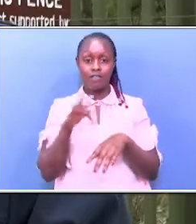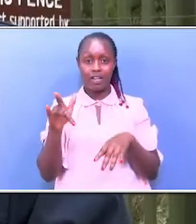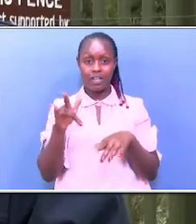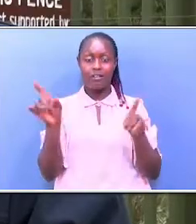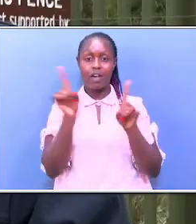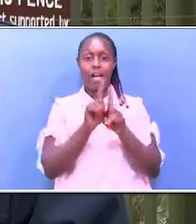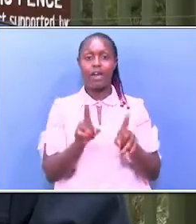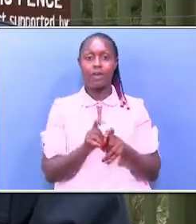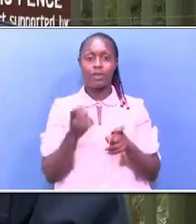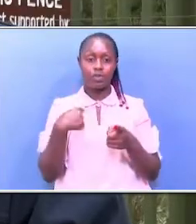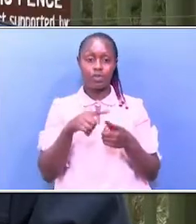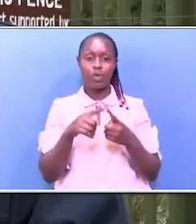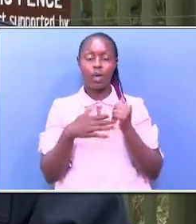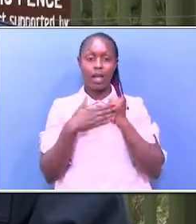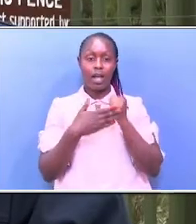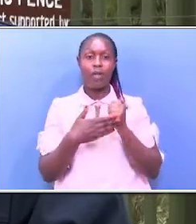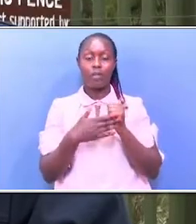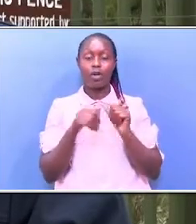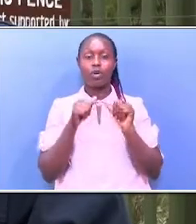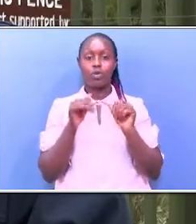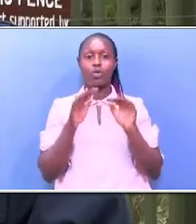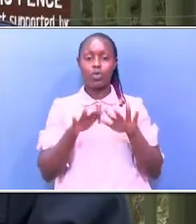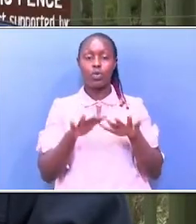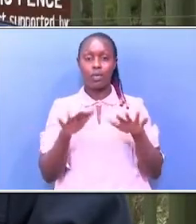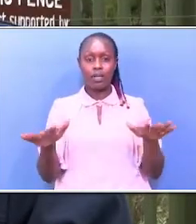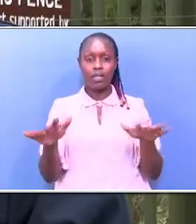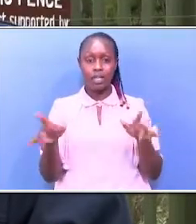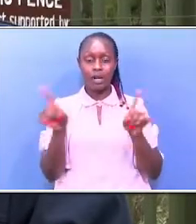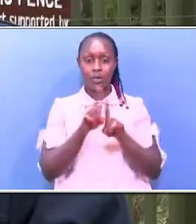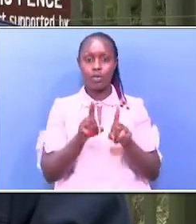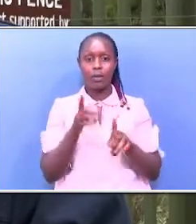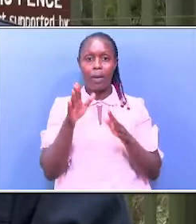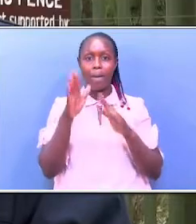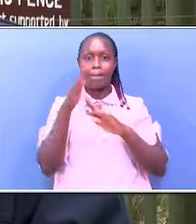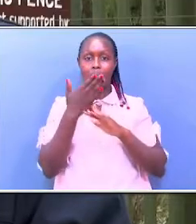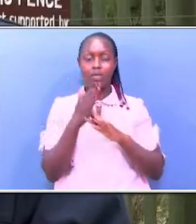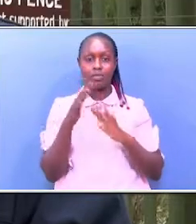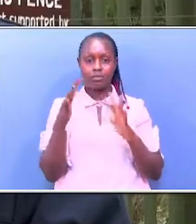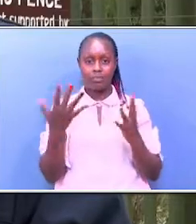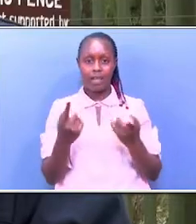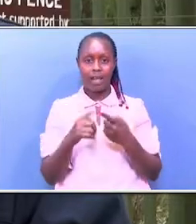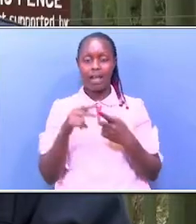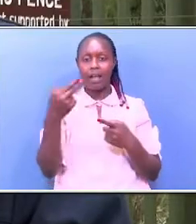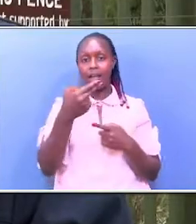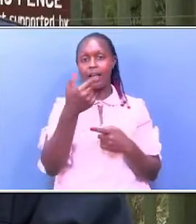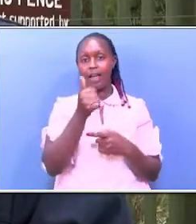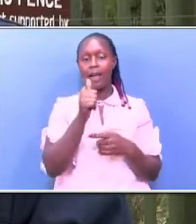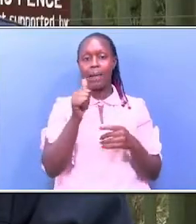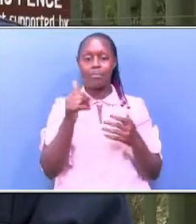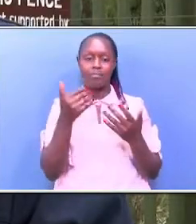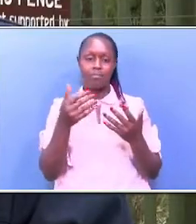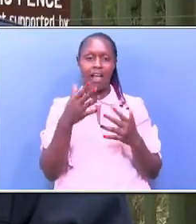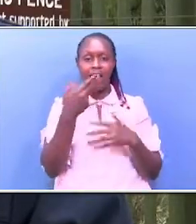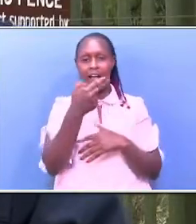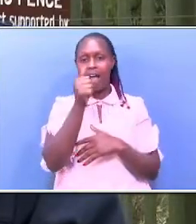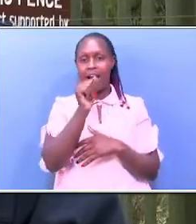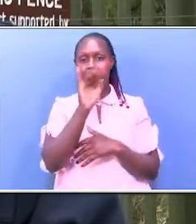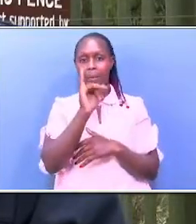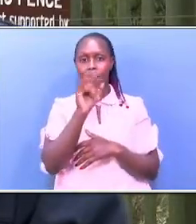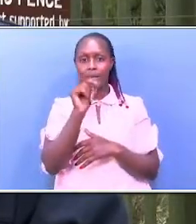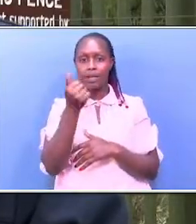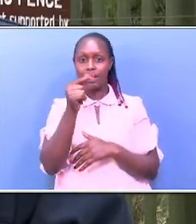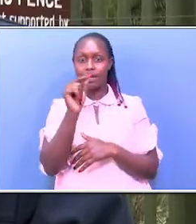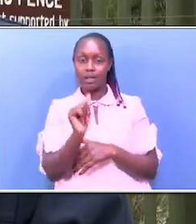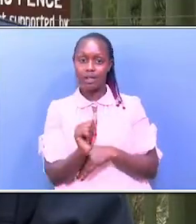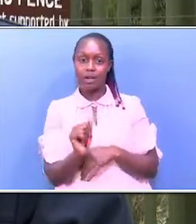and actually they help maintaining this kind of harmony between habitat and wildlife on one side of the fence